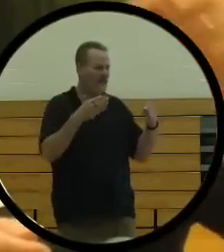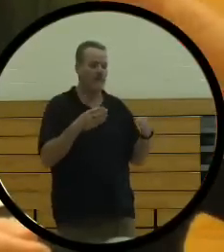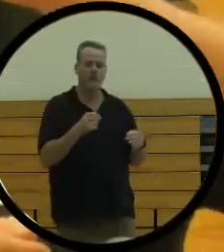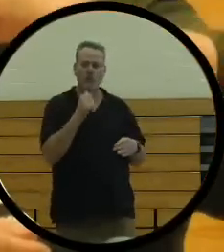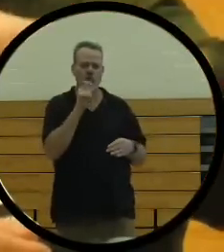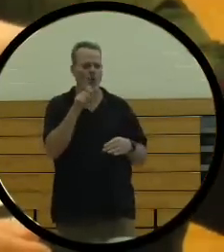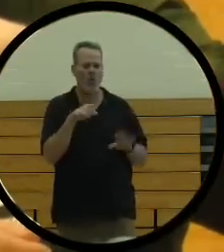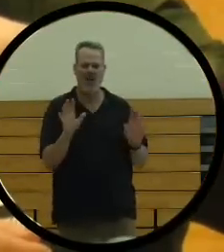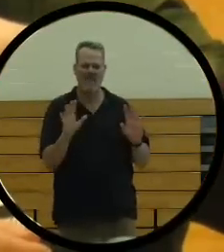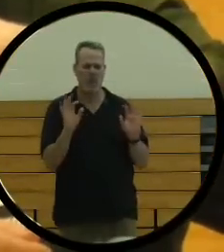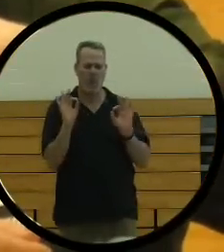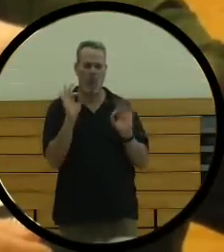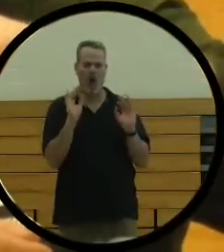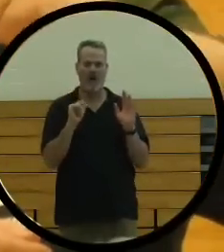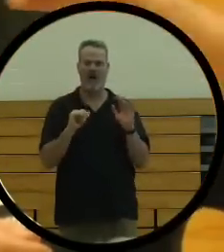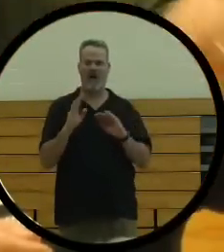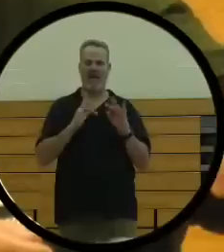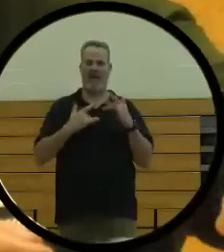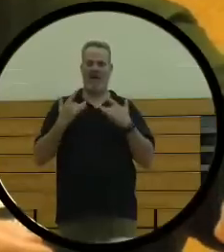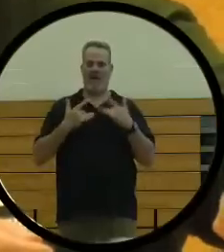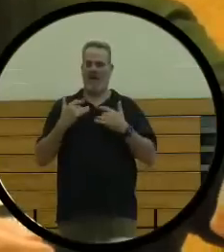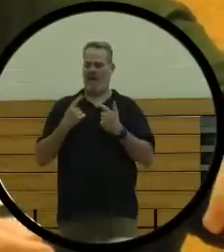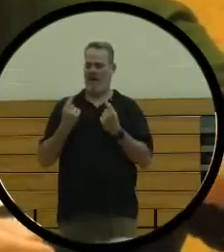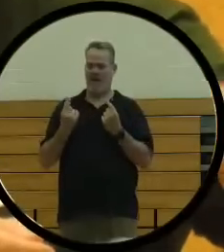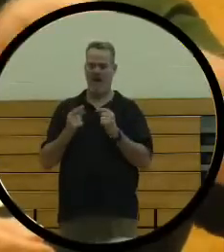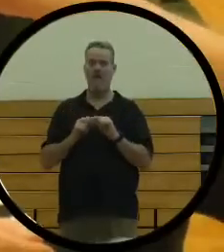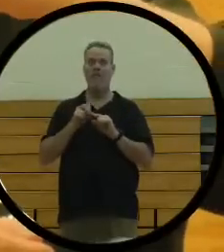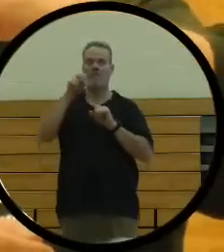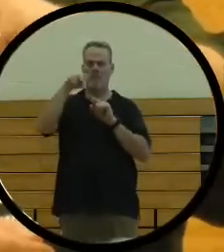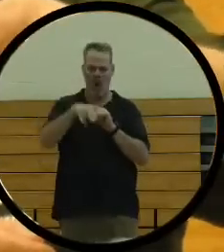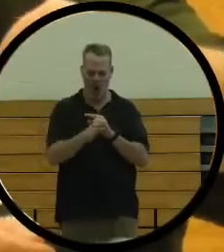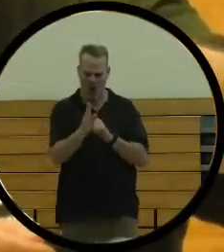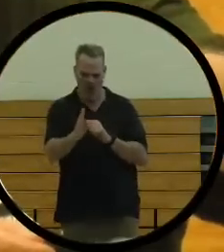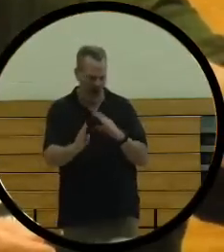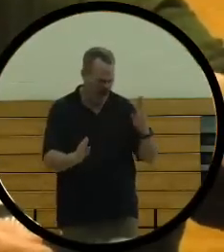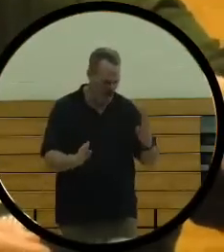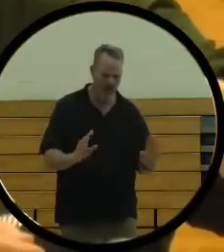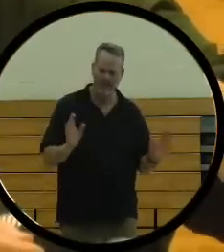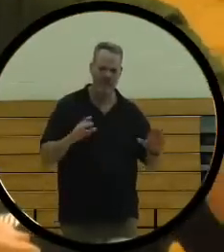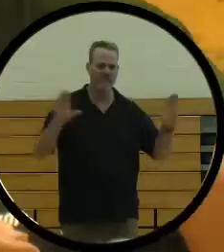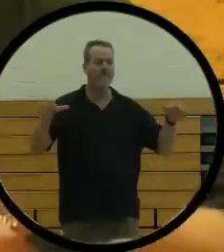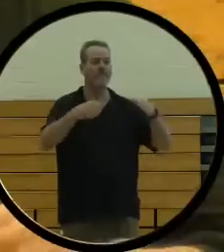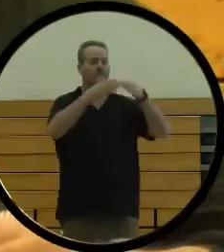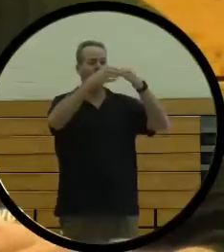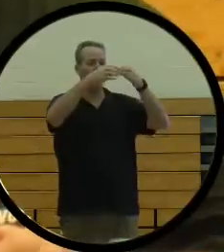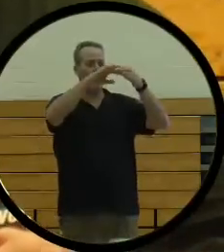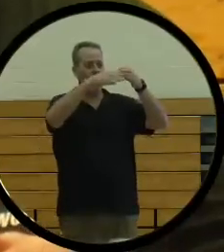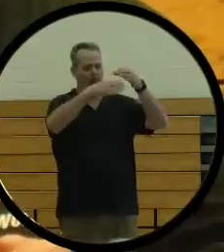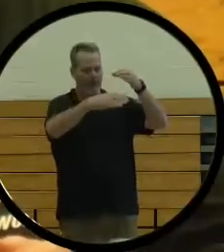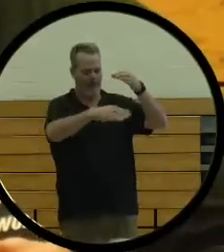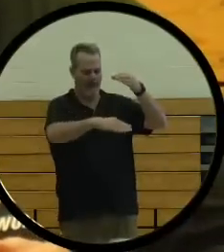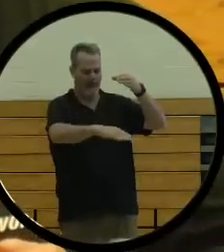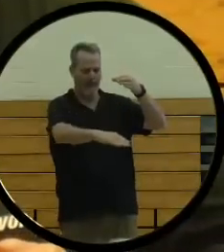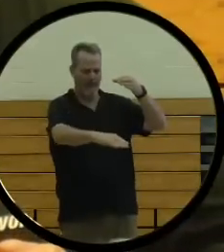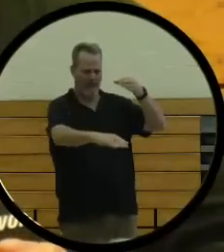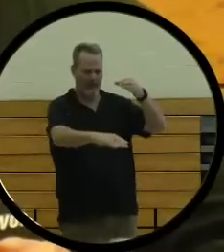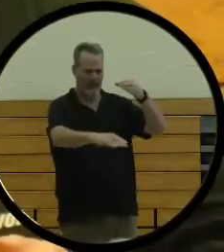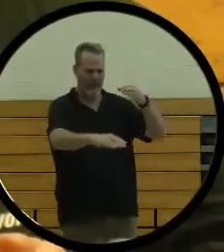you don't have to worry about it jumping back to here and then jumping down to there. It goes down towards the lowest point. Yeah.